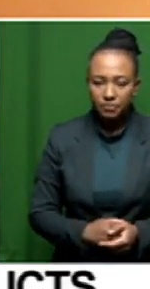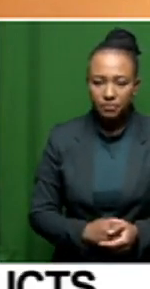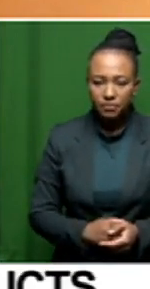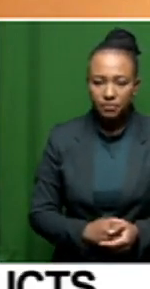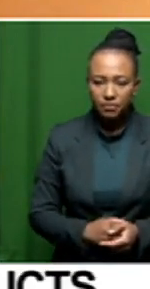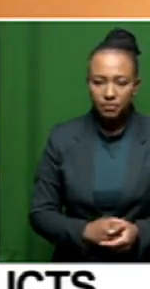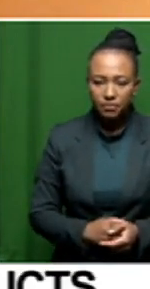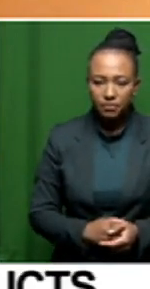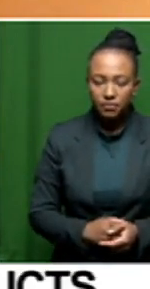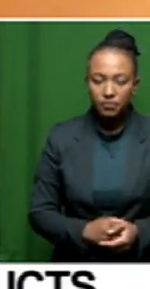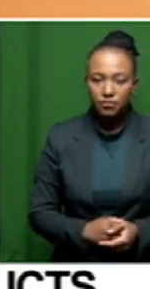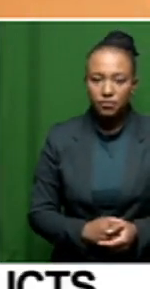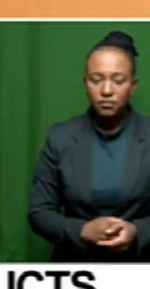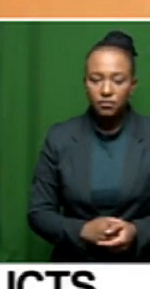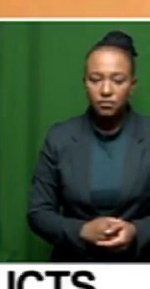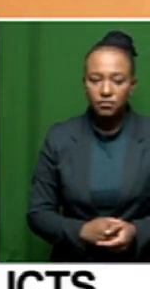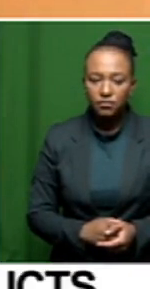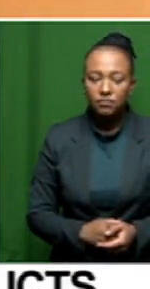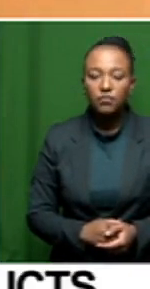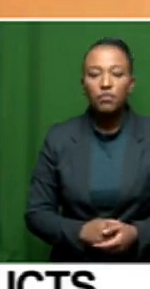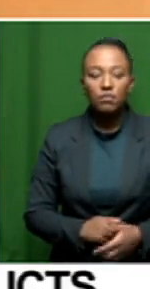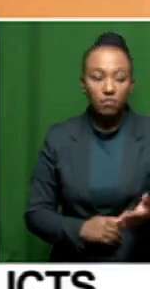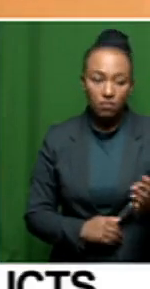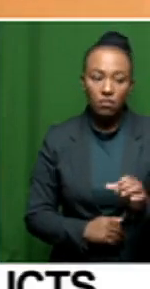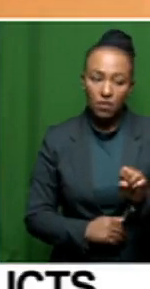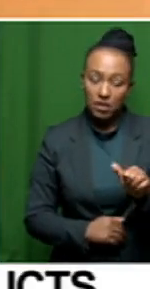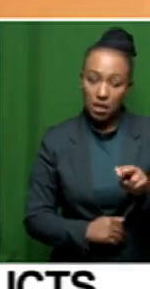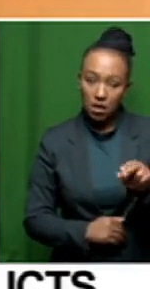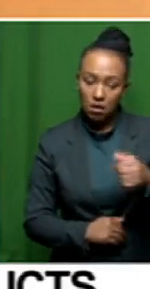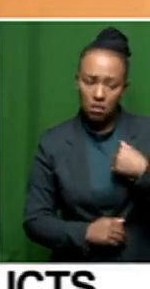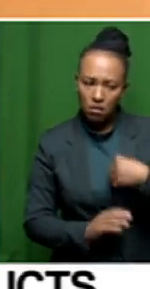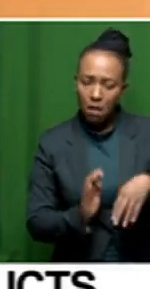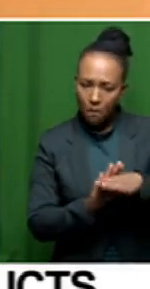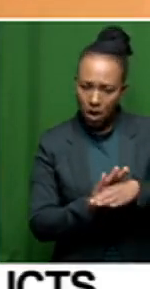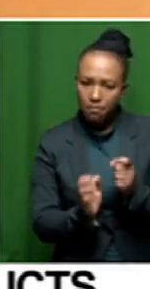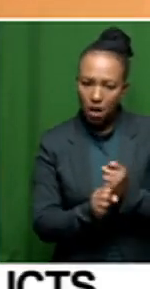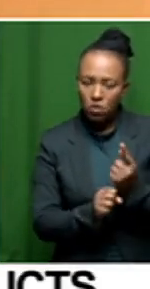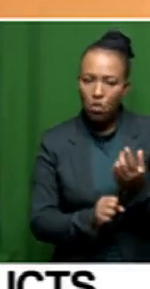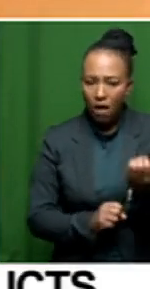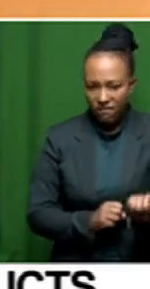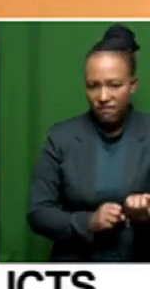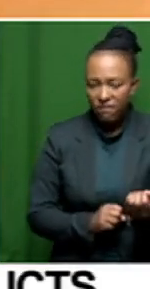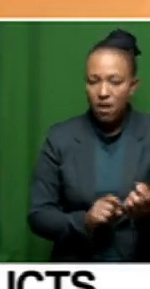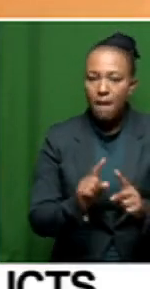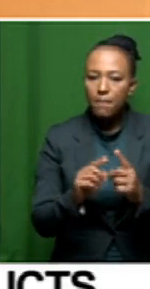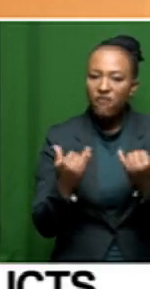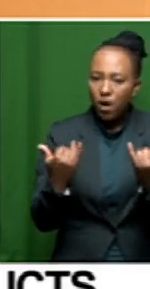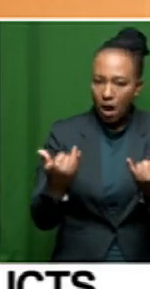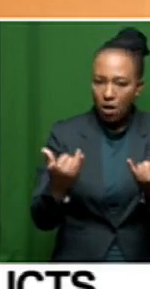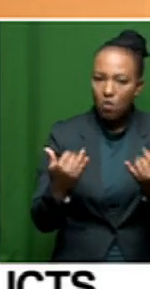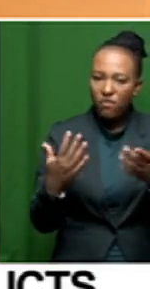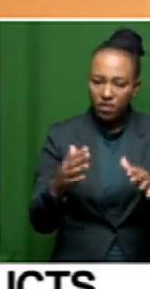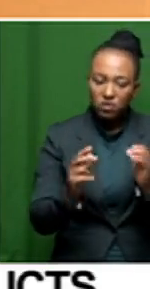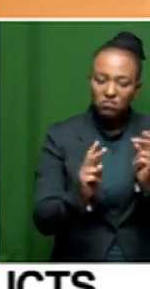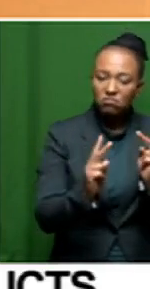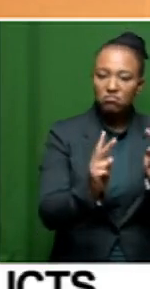Sakina, we've got a program of Gauteng, but we were targeting only two hospitals. Remember,